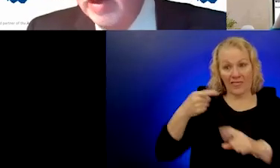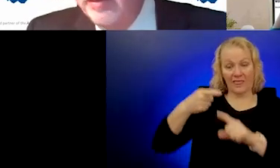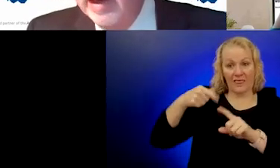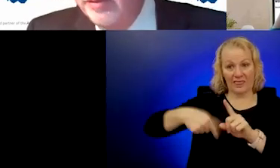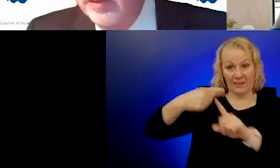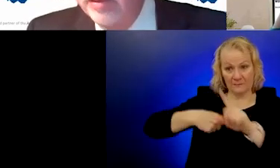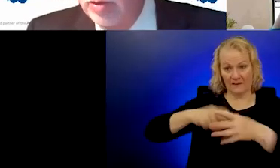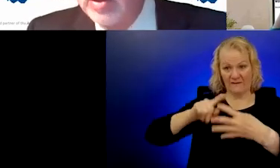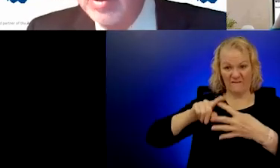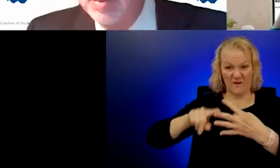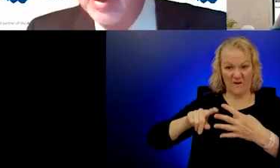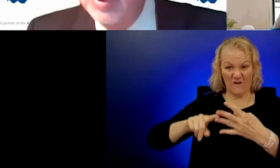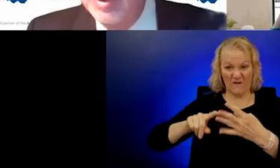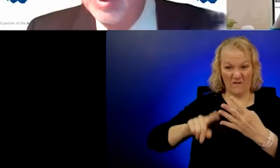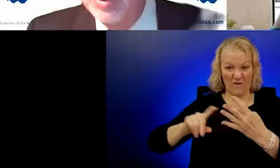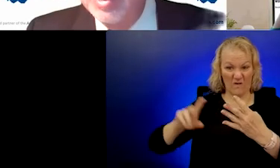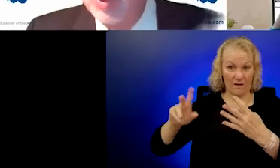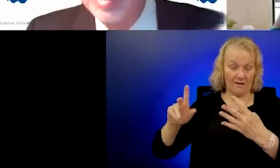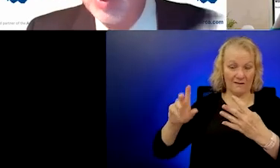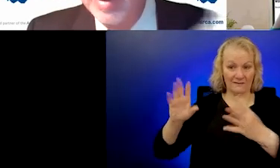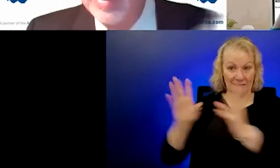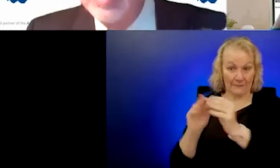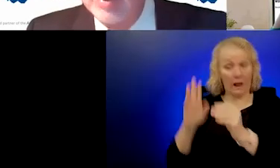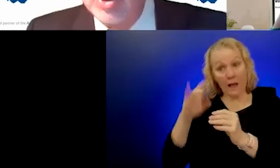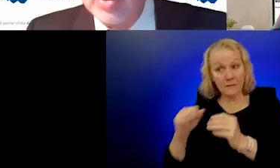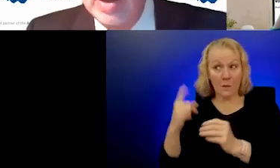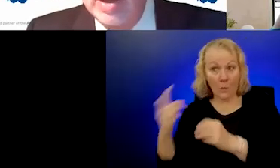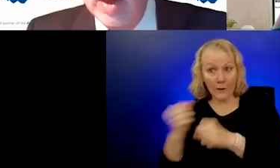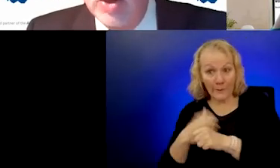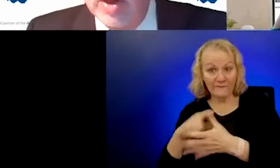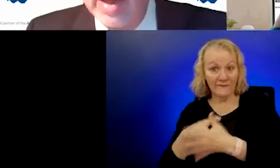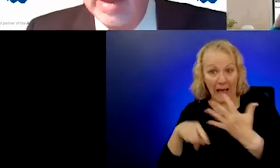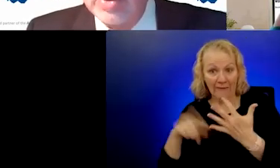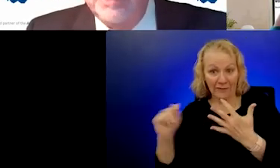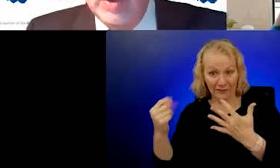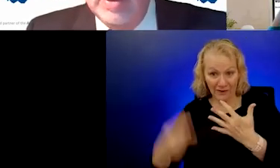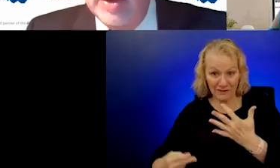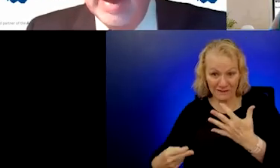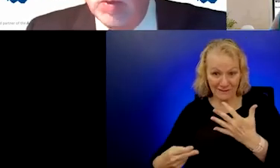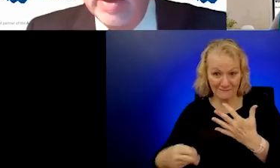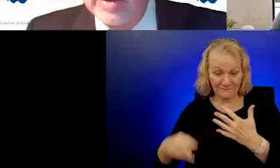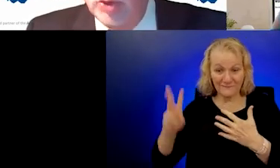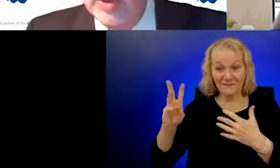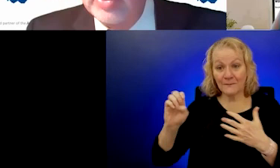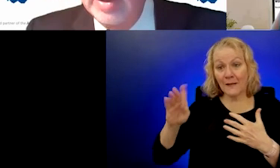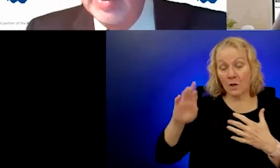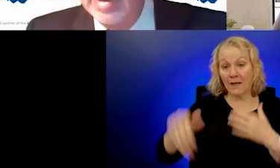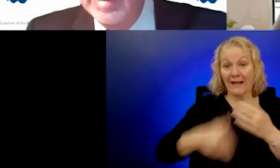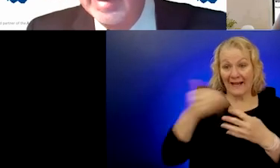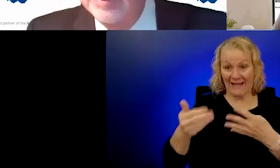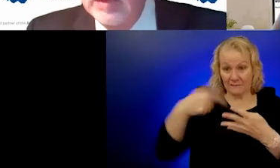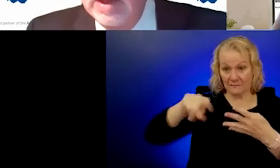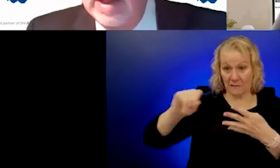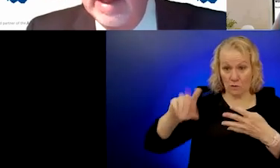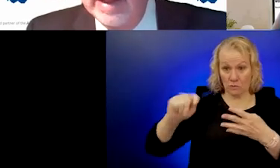unless we have five Thursdays in a month. If we did one year, we had 5 seminars, webinars, that is. So the next one is October 13th at